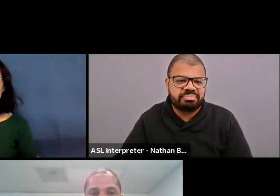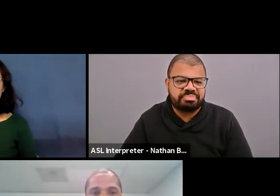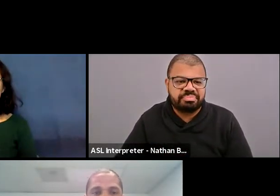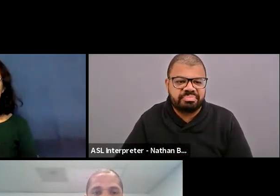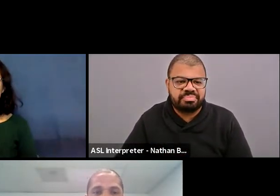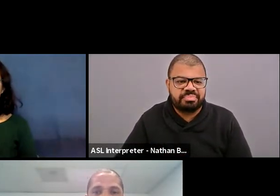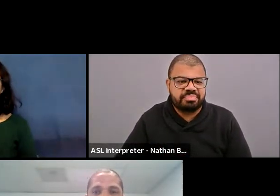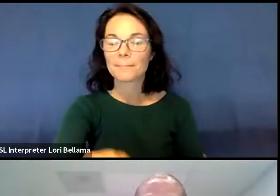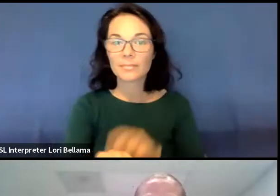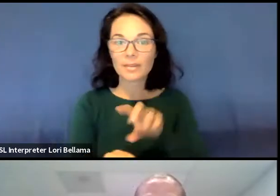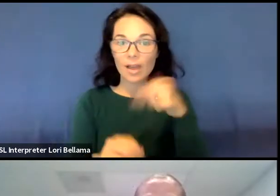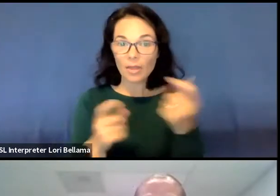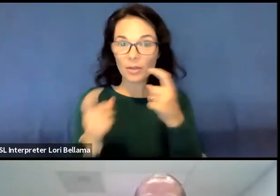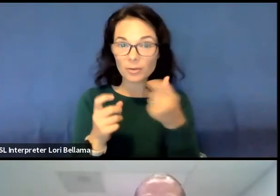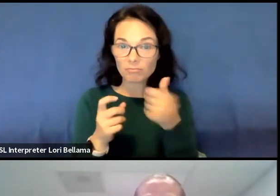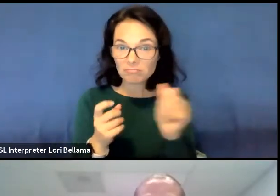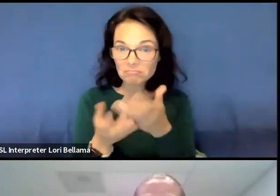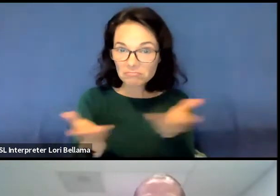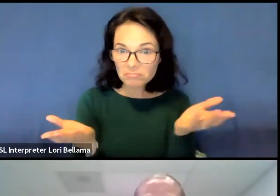No?